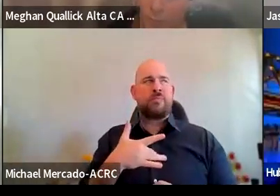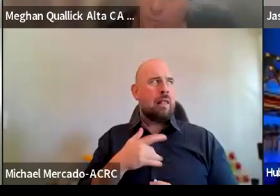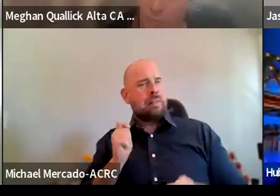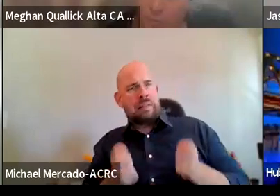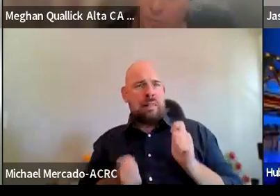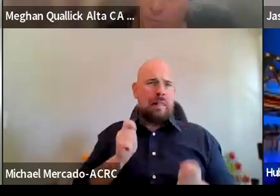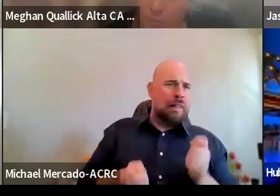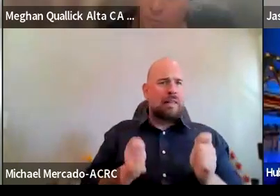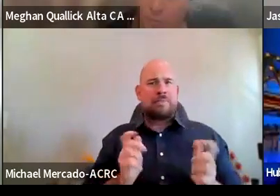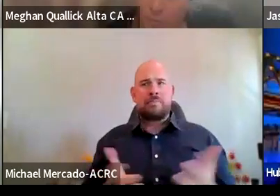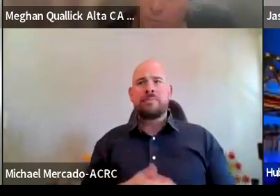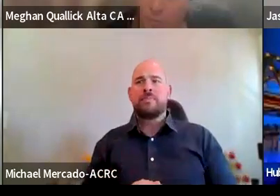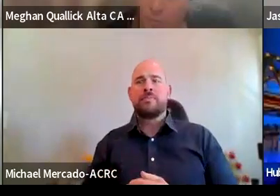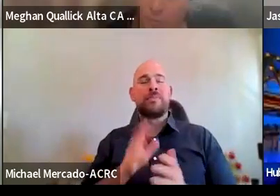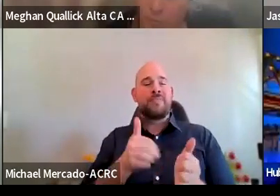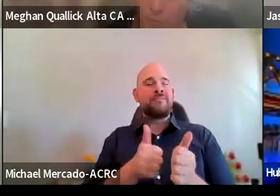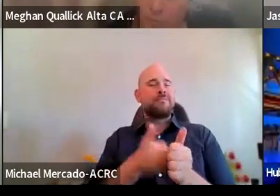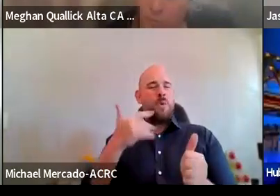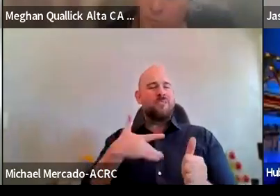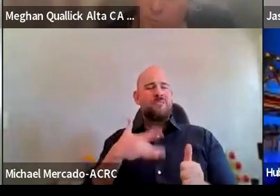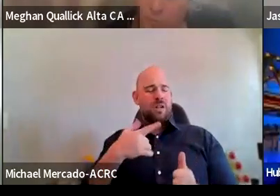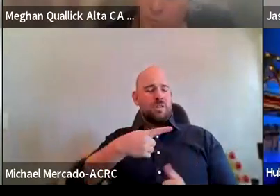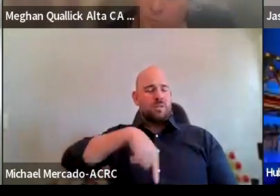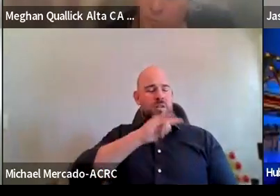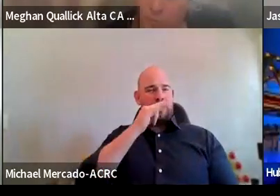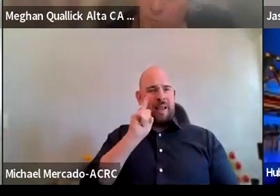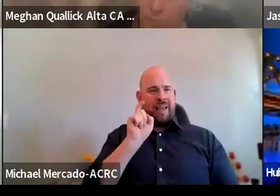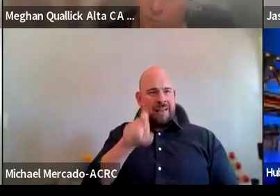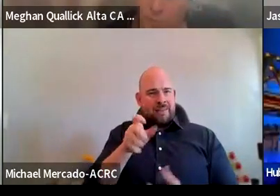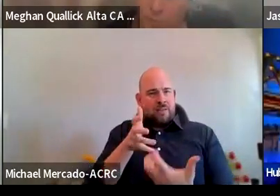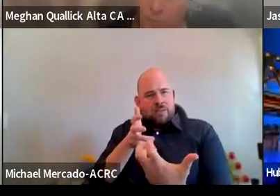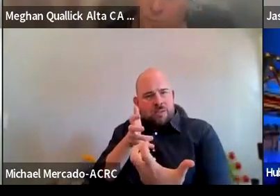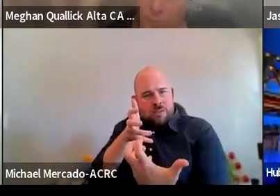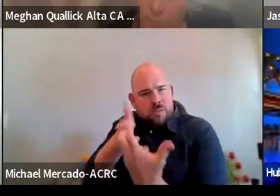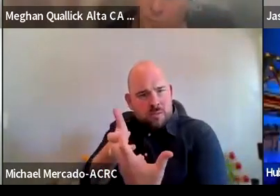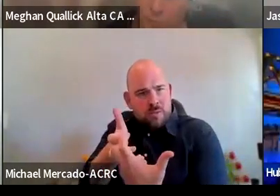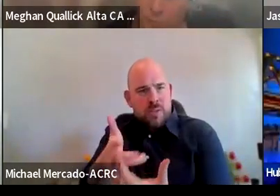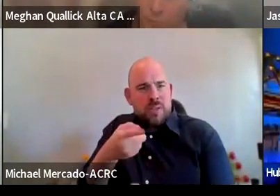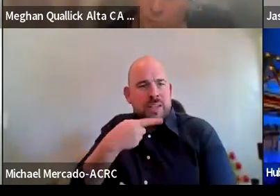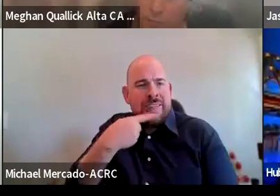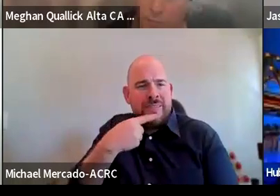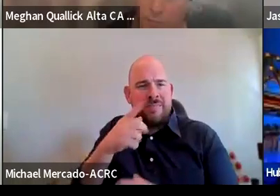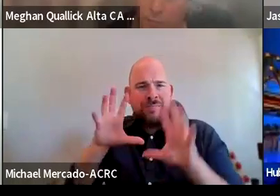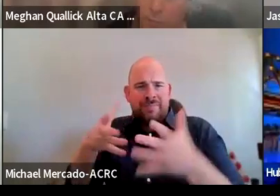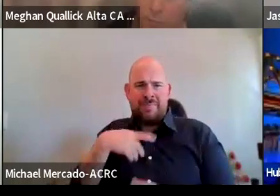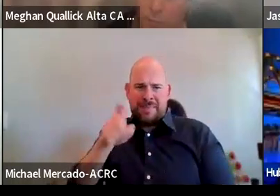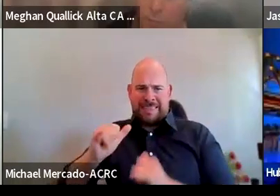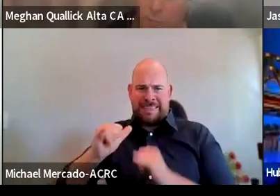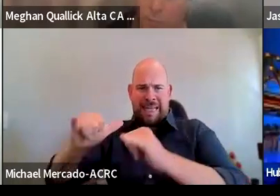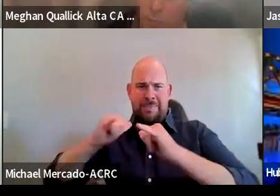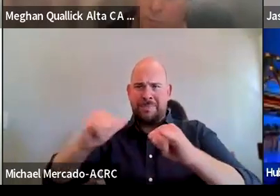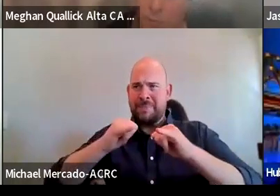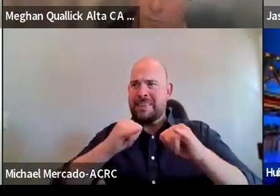And that they can value their identity and not concern themselves with feeling like they have to change to fit in, and to feel like they